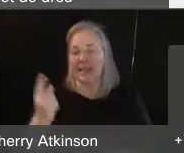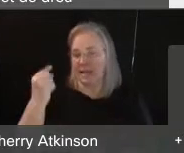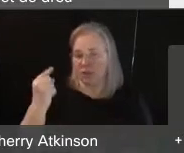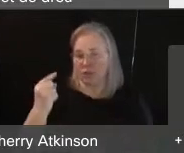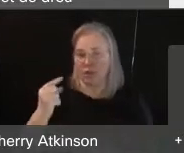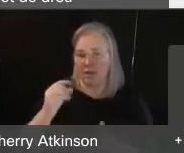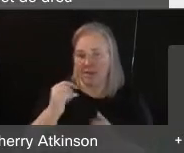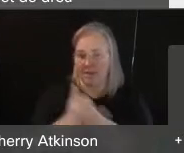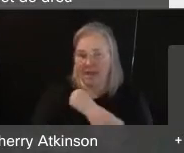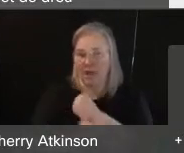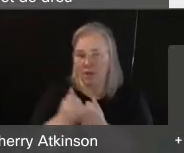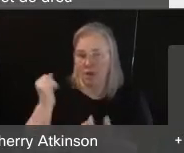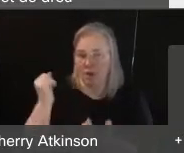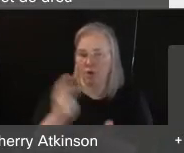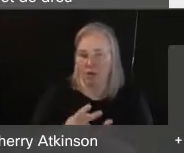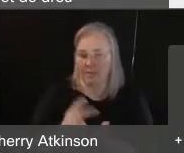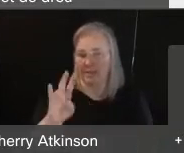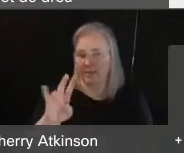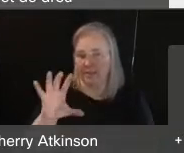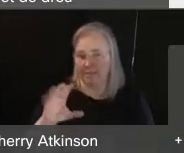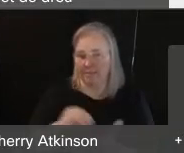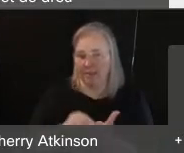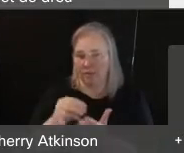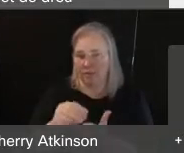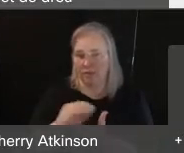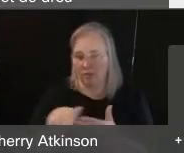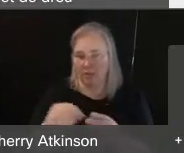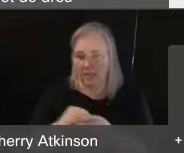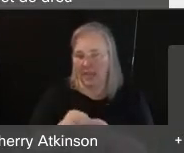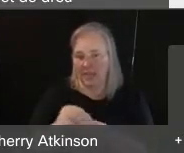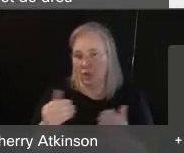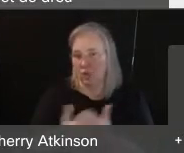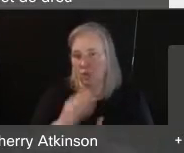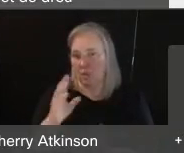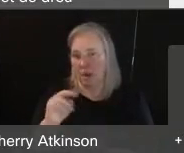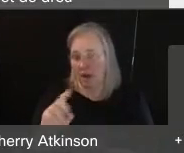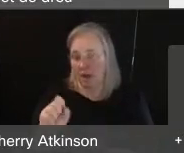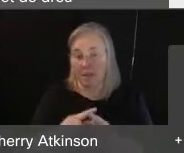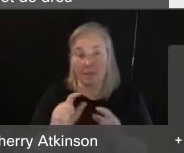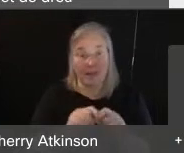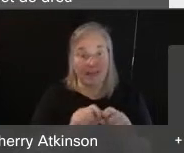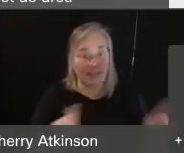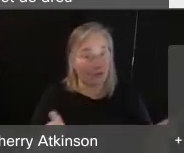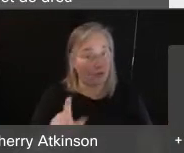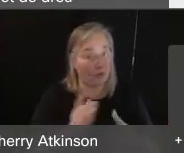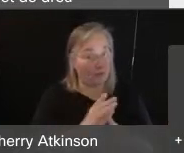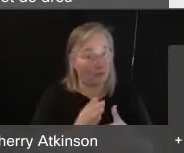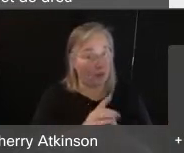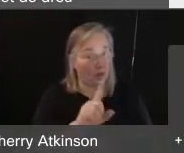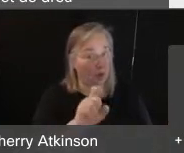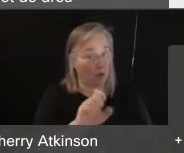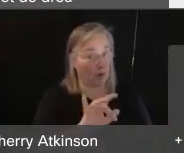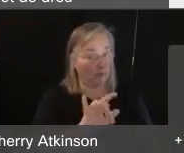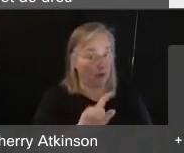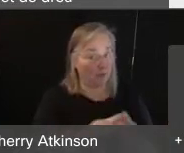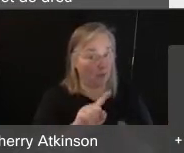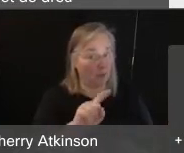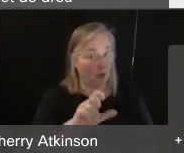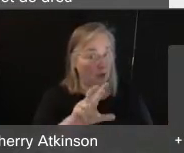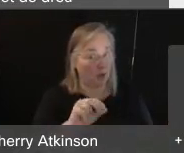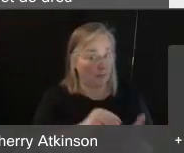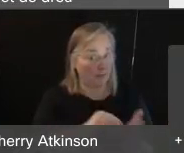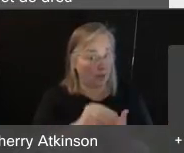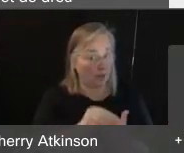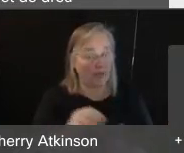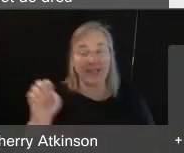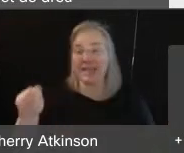million in new bonds, but issued somewhere in the neighborhood of 125 to 130 million. Yes, and